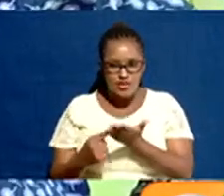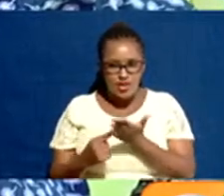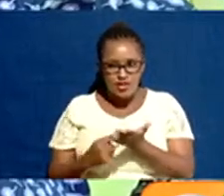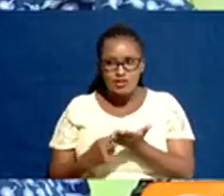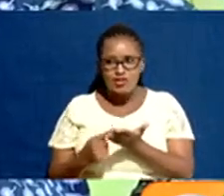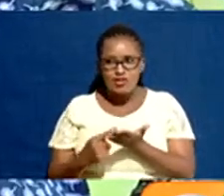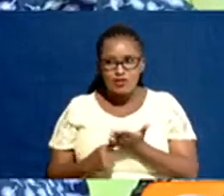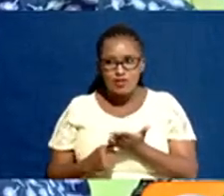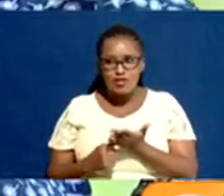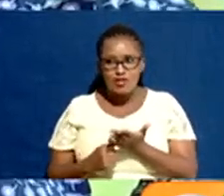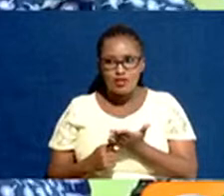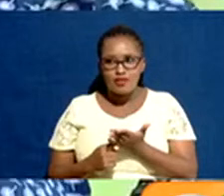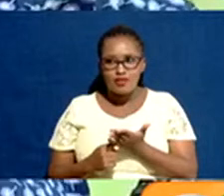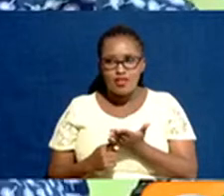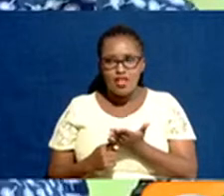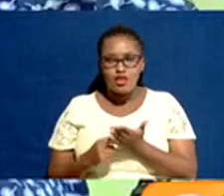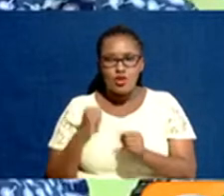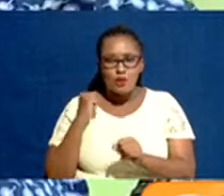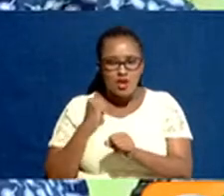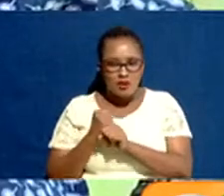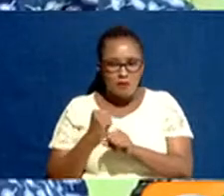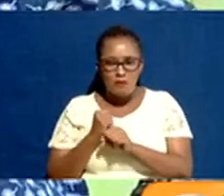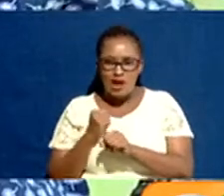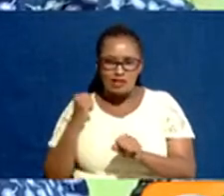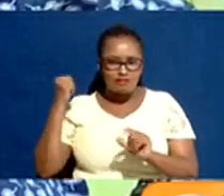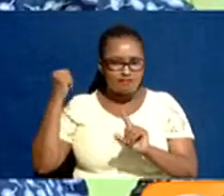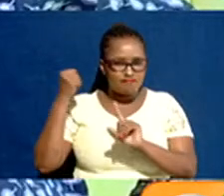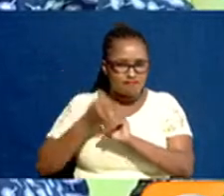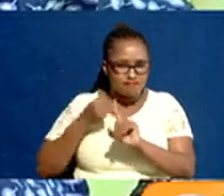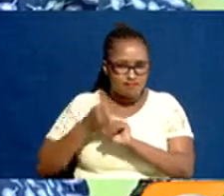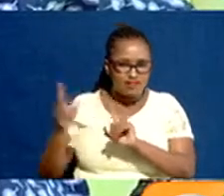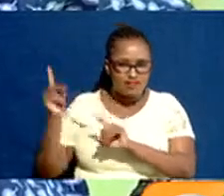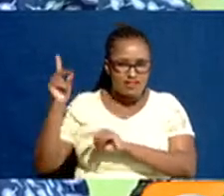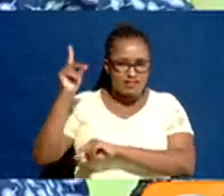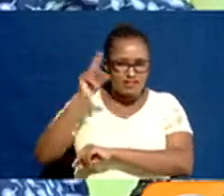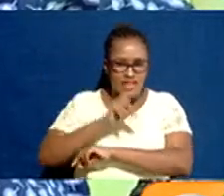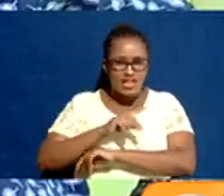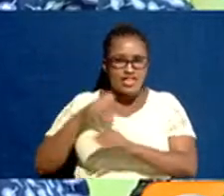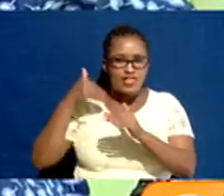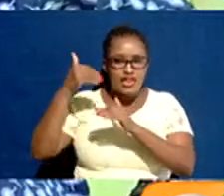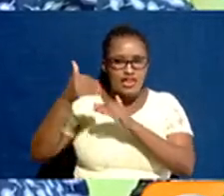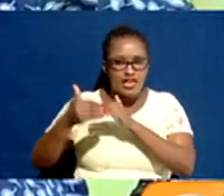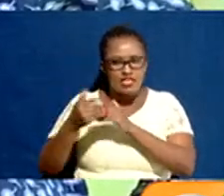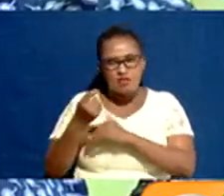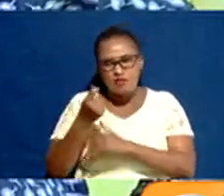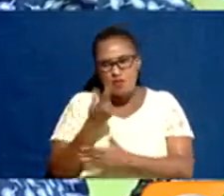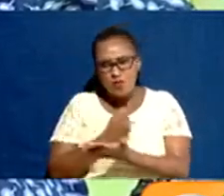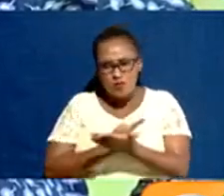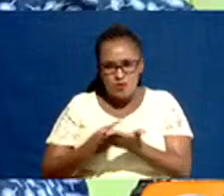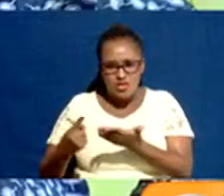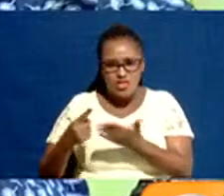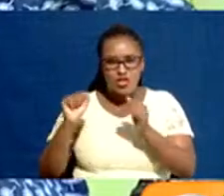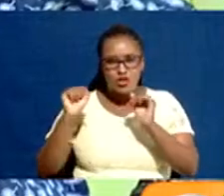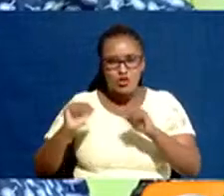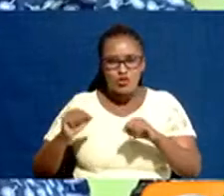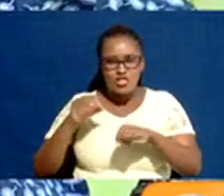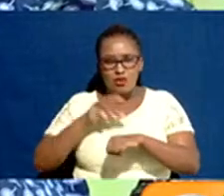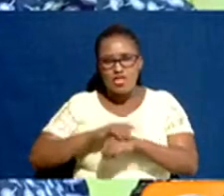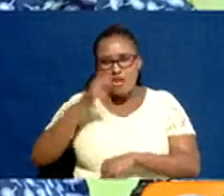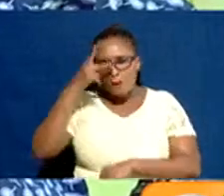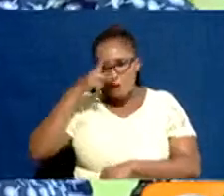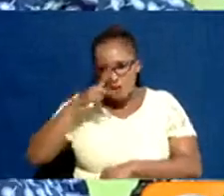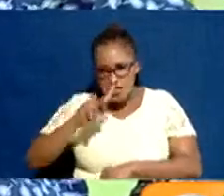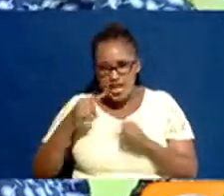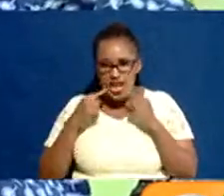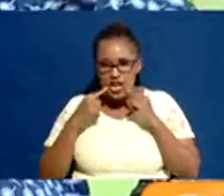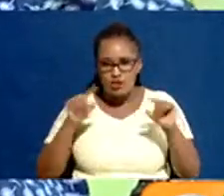women who are working day and night, and in the next several weeks, there will be a policy pronouncement